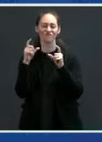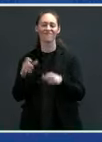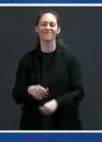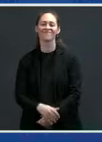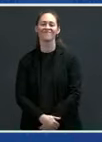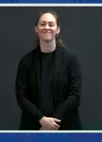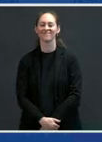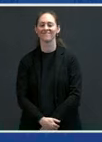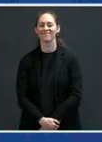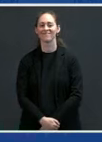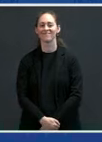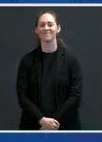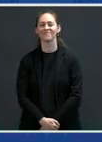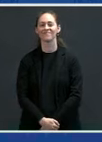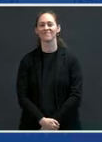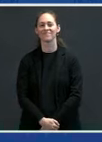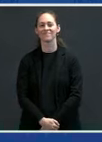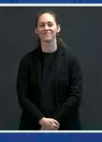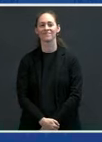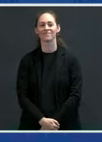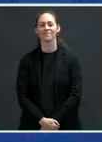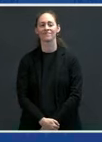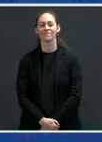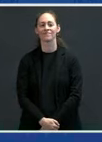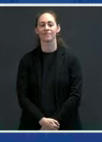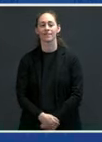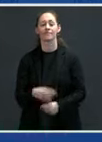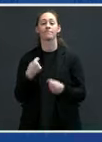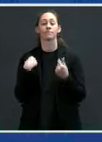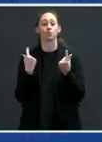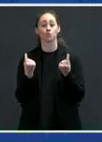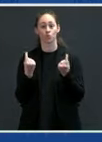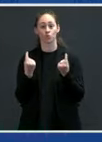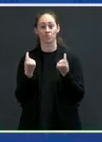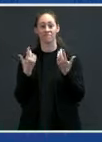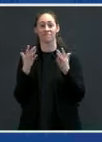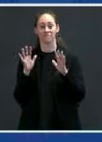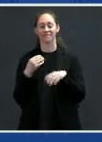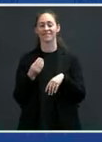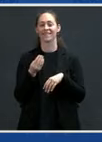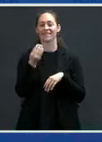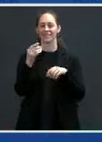Here's another vaccine card. You're going to bring that for dose number 2. Okay? Okay.